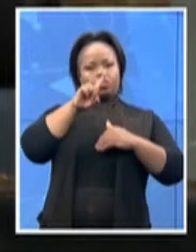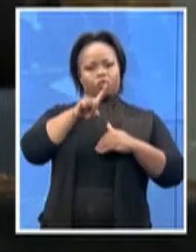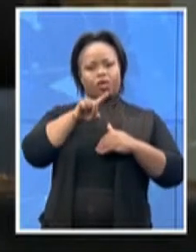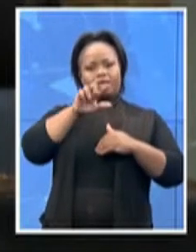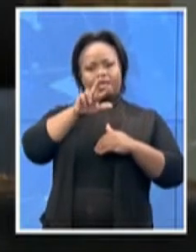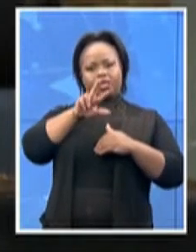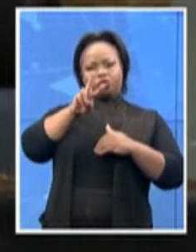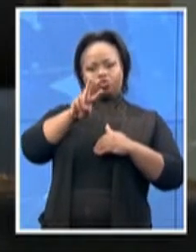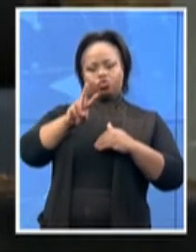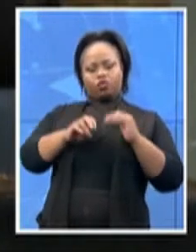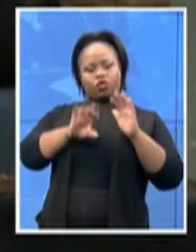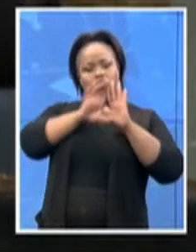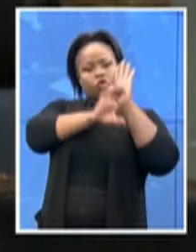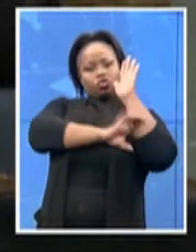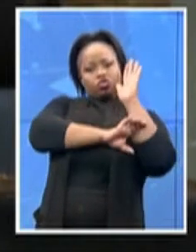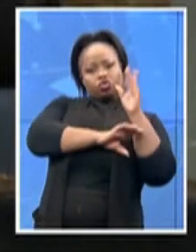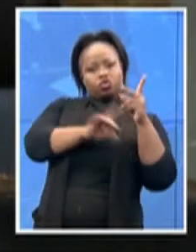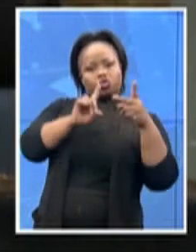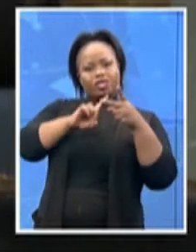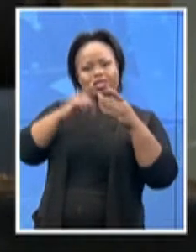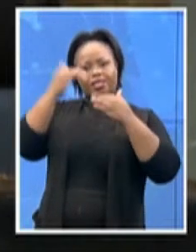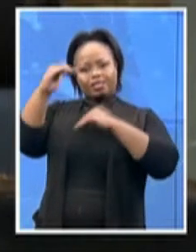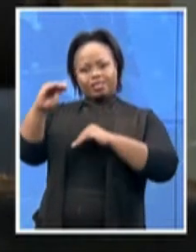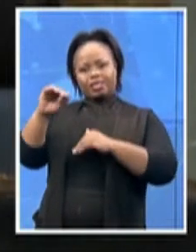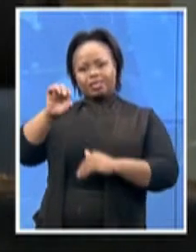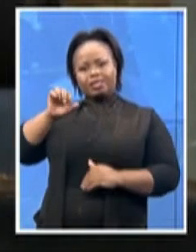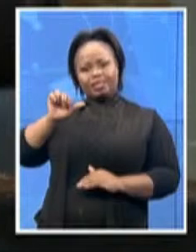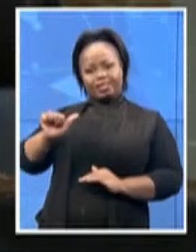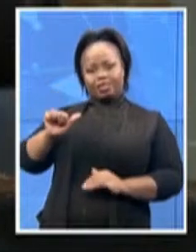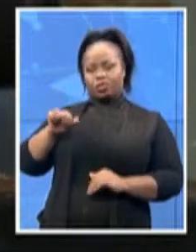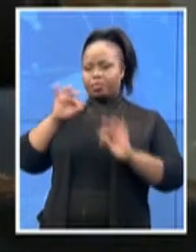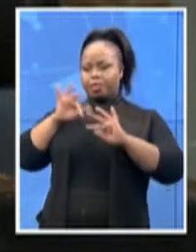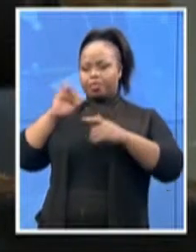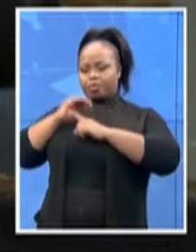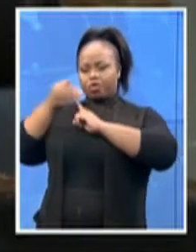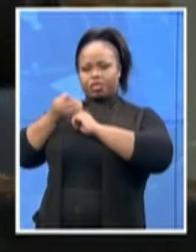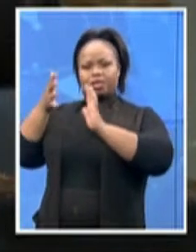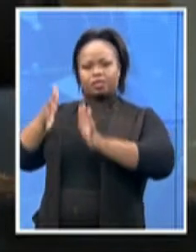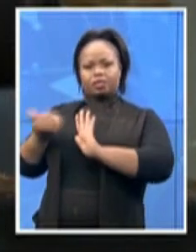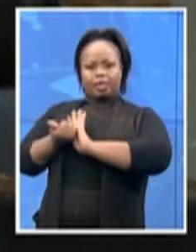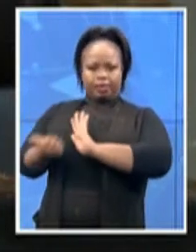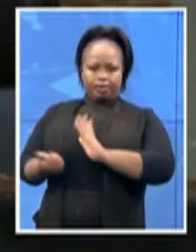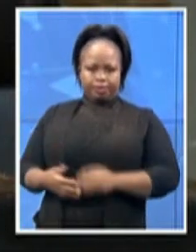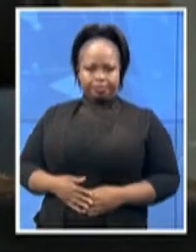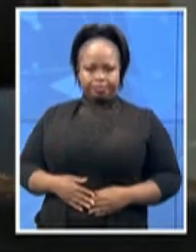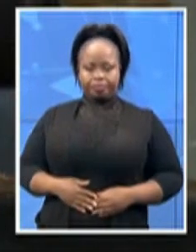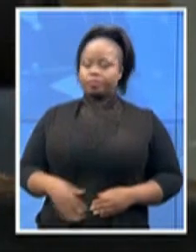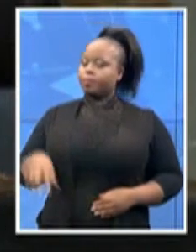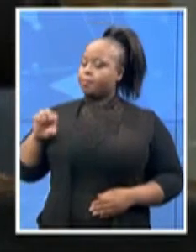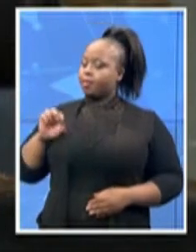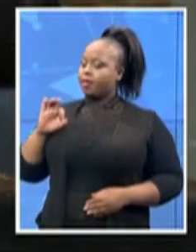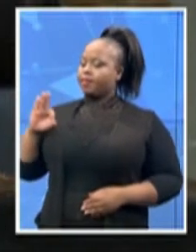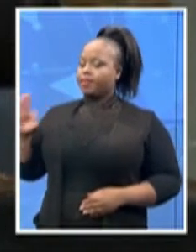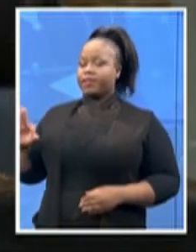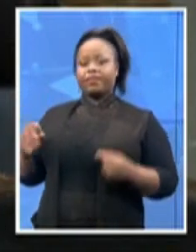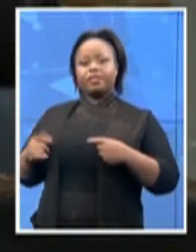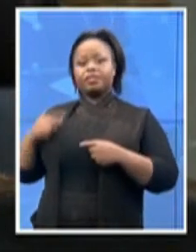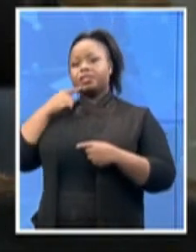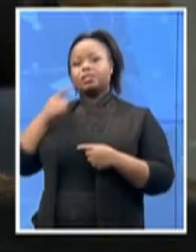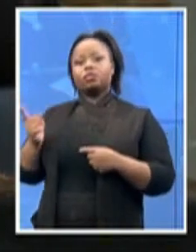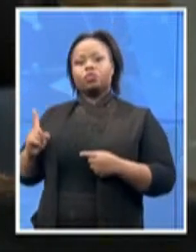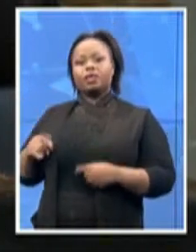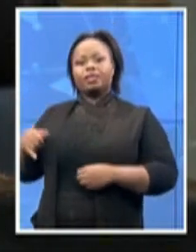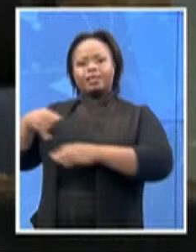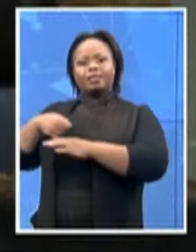of the Public Protector Act. The EFF submitted that internal party elections constitute state affair because